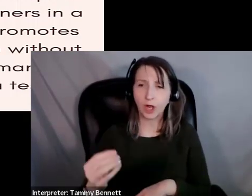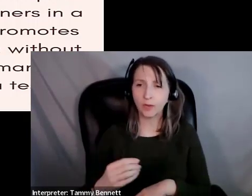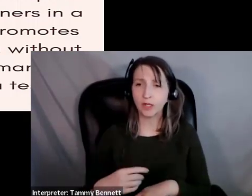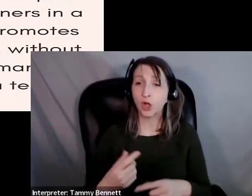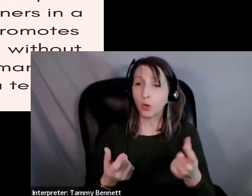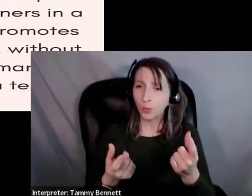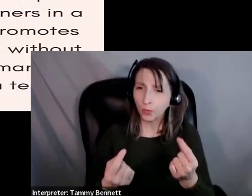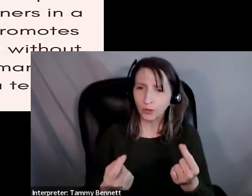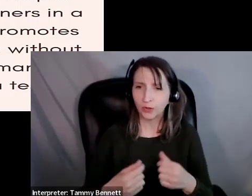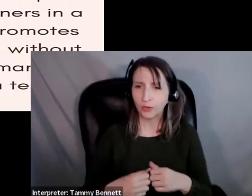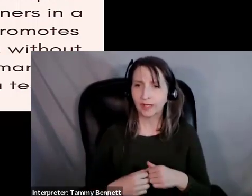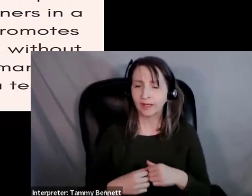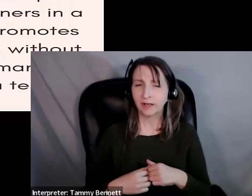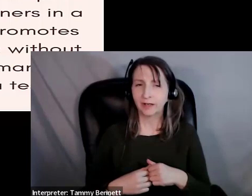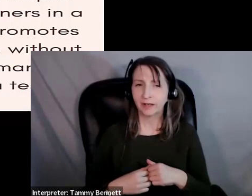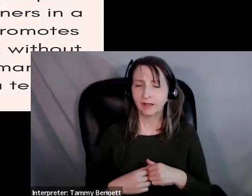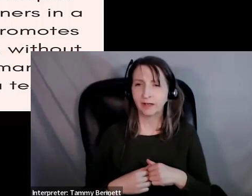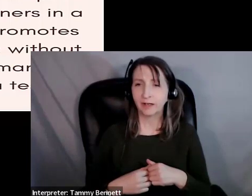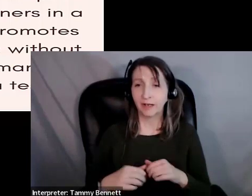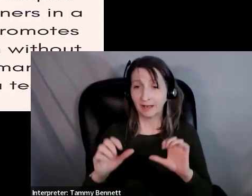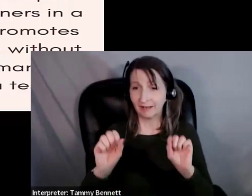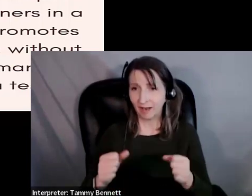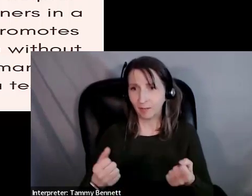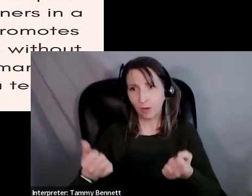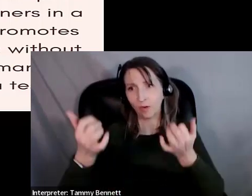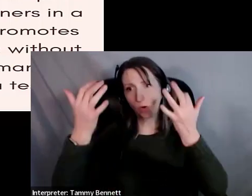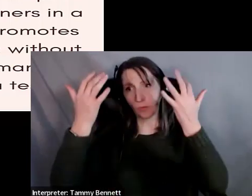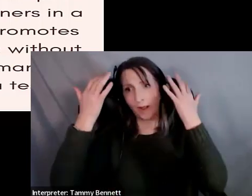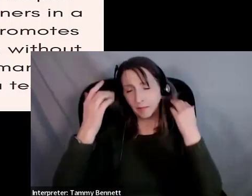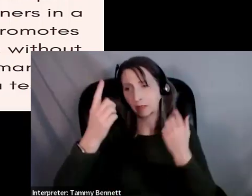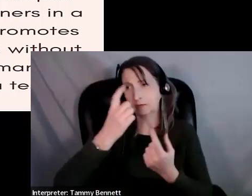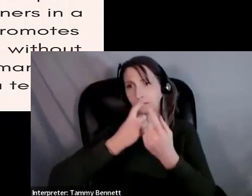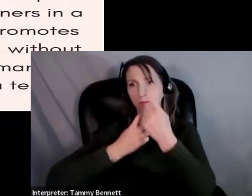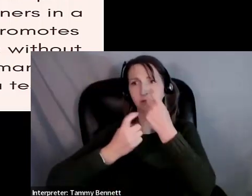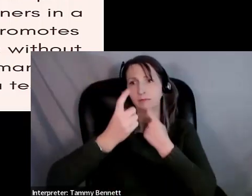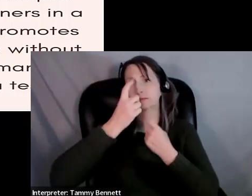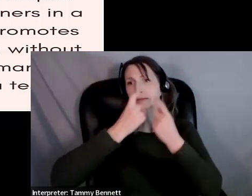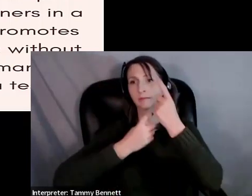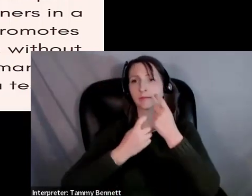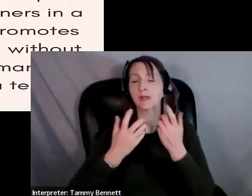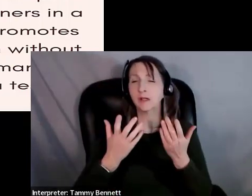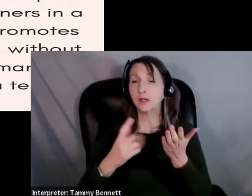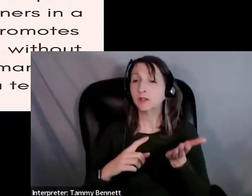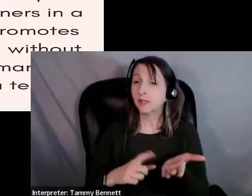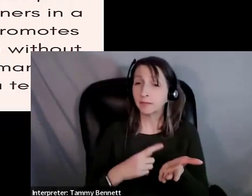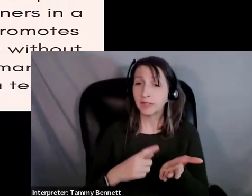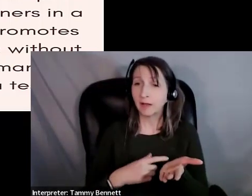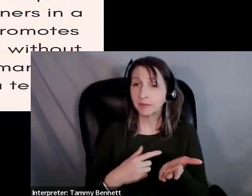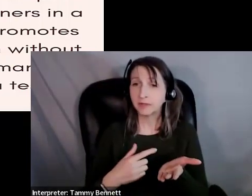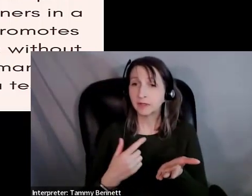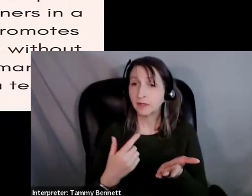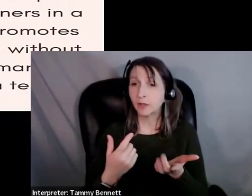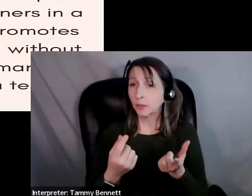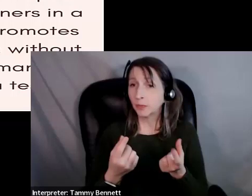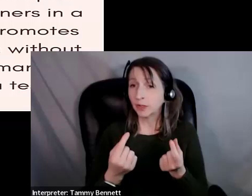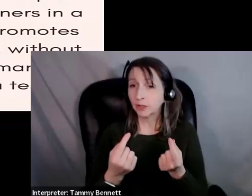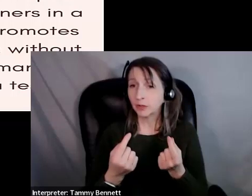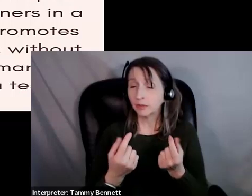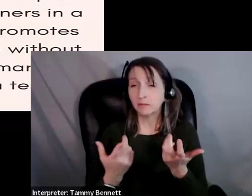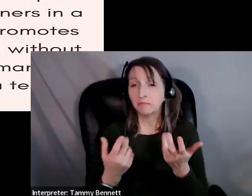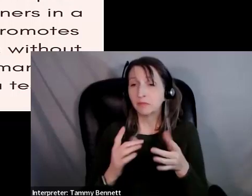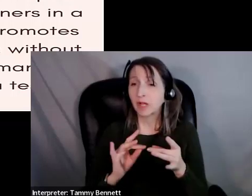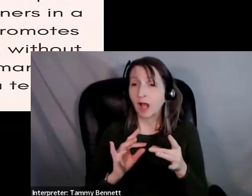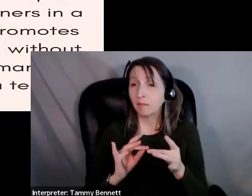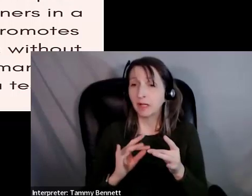can be very, um, overwhelming that there's so many questions. So sometimes I will have just sessions where we comment on things